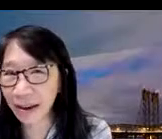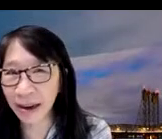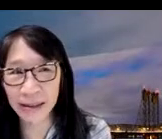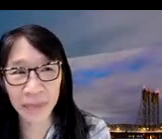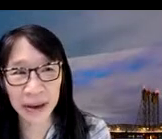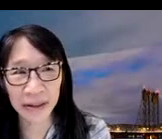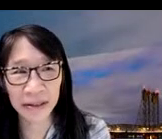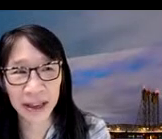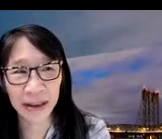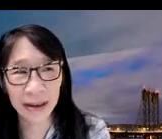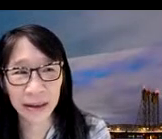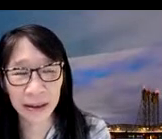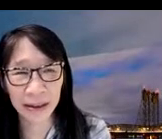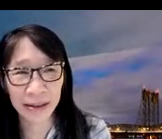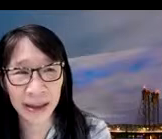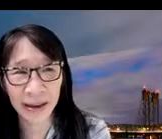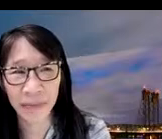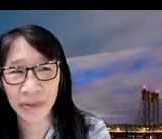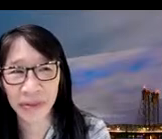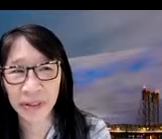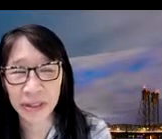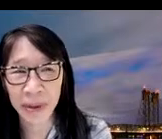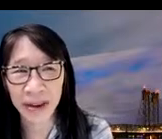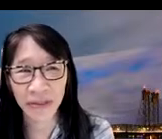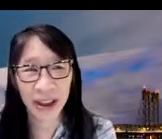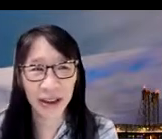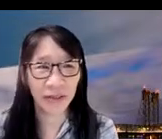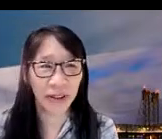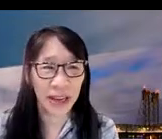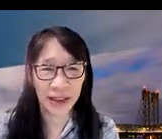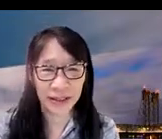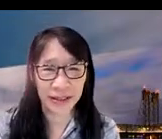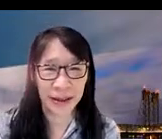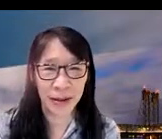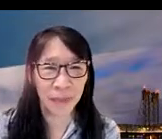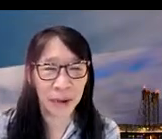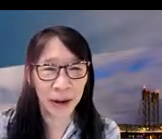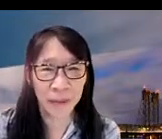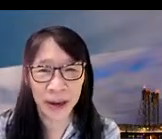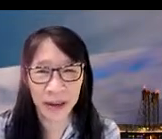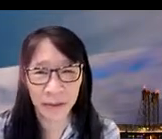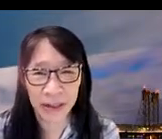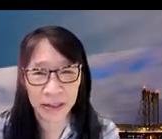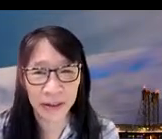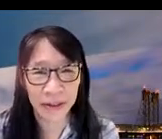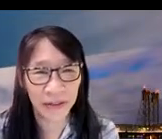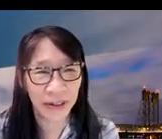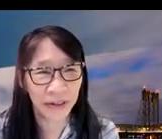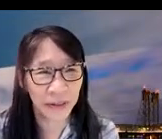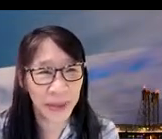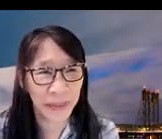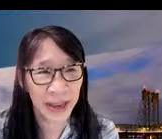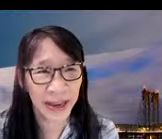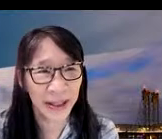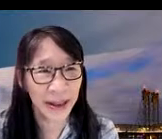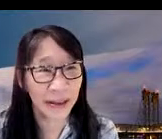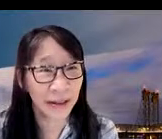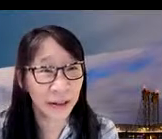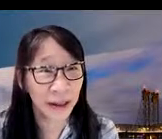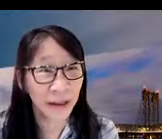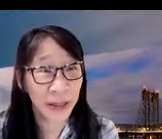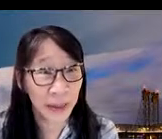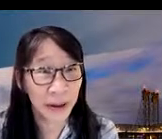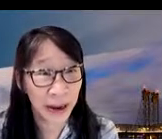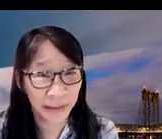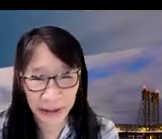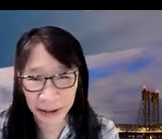think I see Michael's got his hand up. Would you mind if we asked Barbara and Rachel? We haven't heard from them yet, and then you